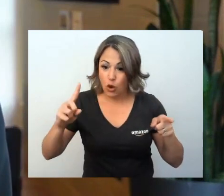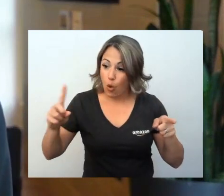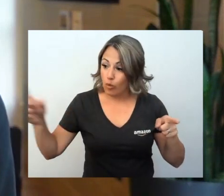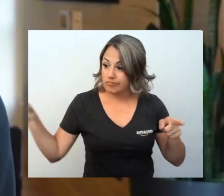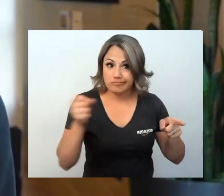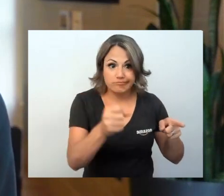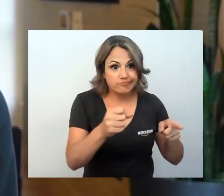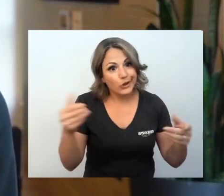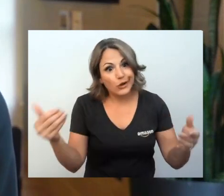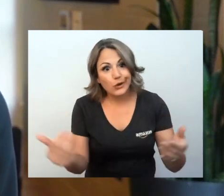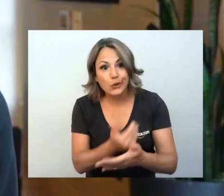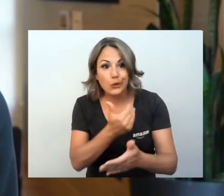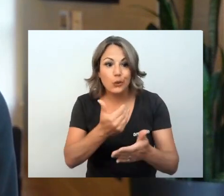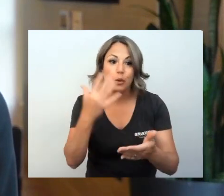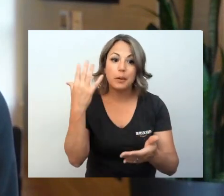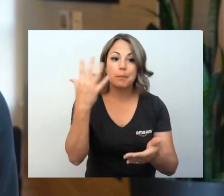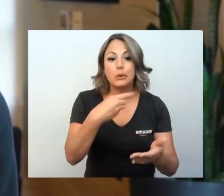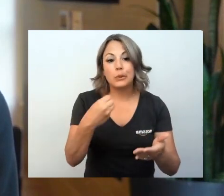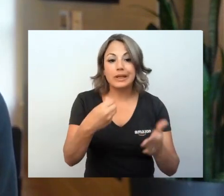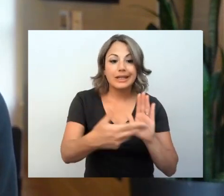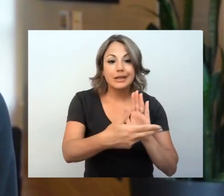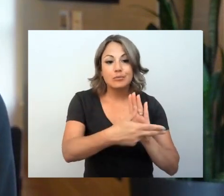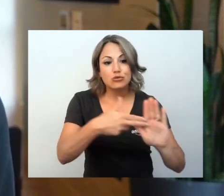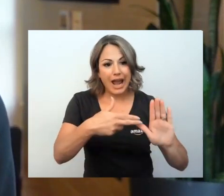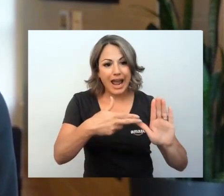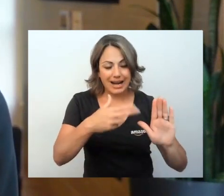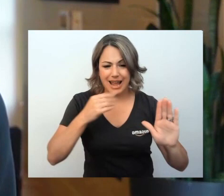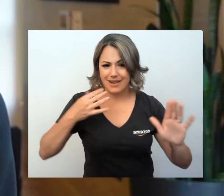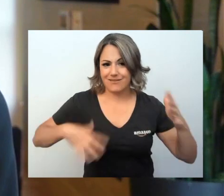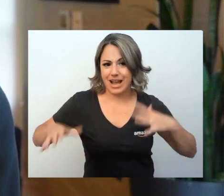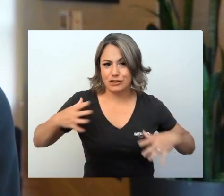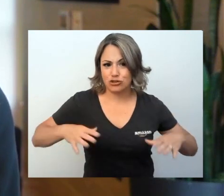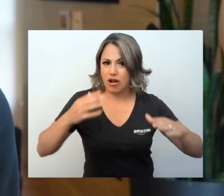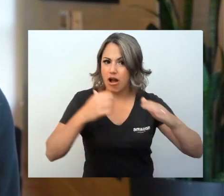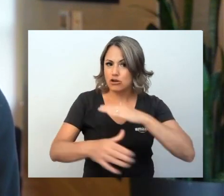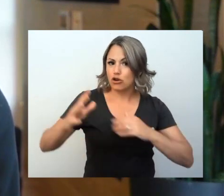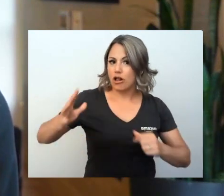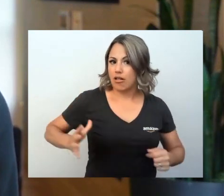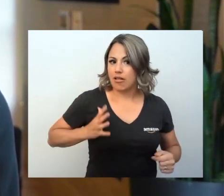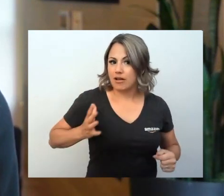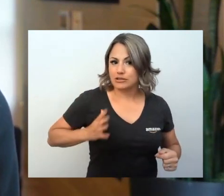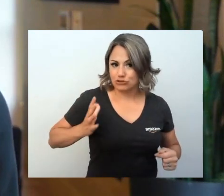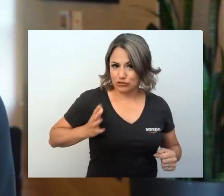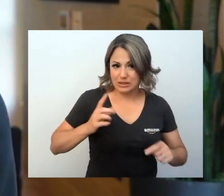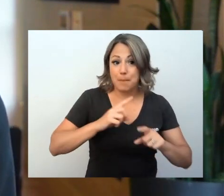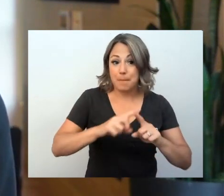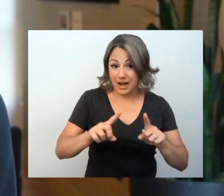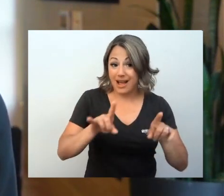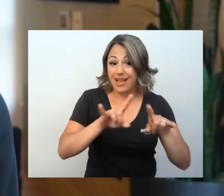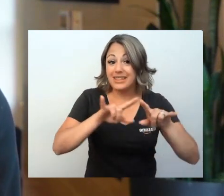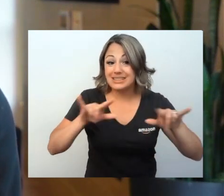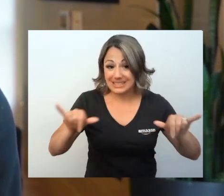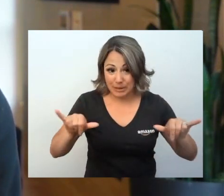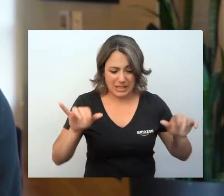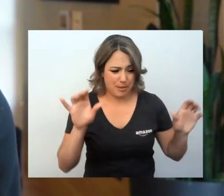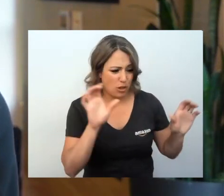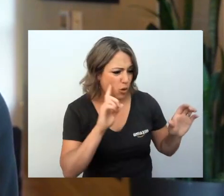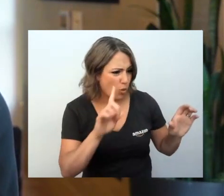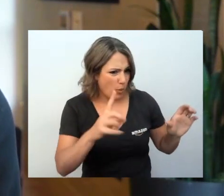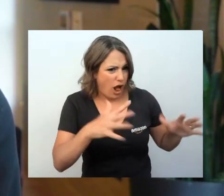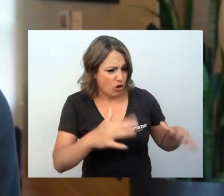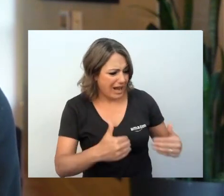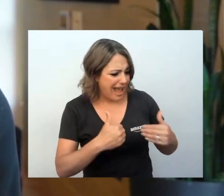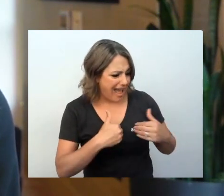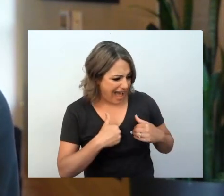so bringing in new beauty brands and fashion brands under the luxury umbrella, but also to shepherd our existing brand portfolio and build out